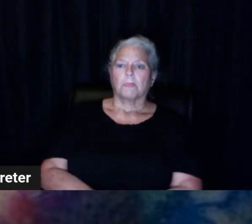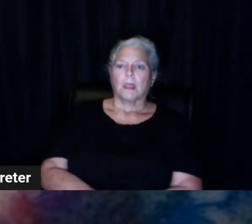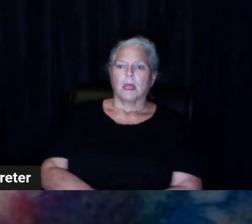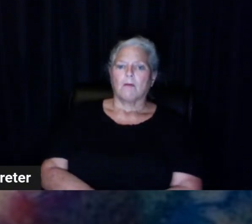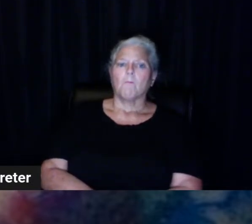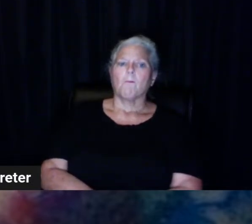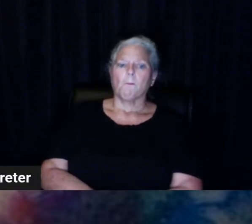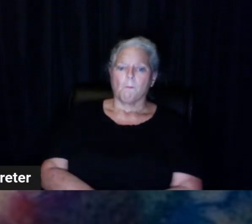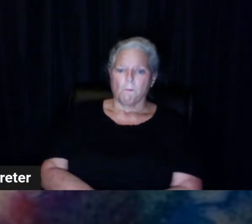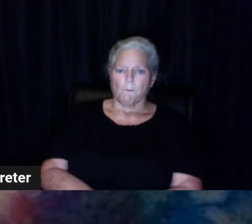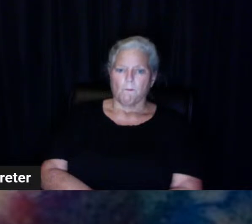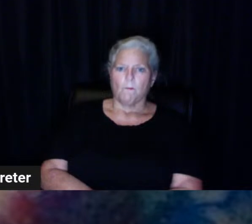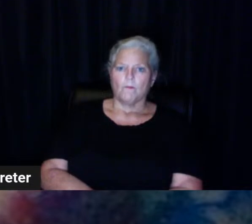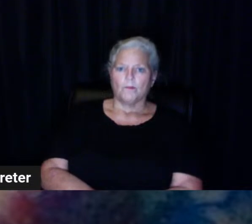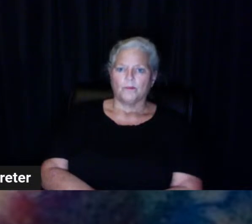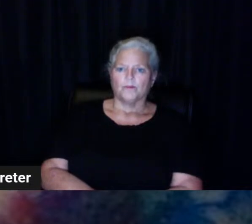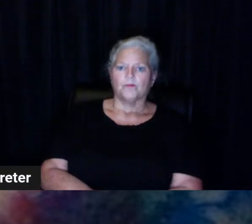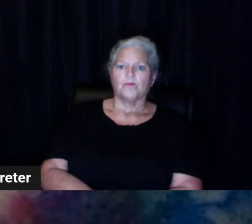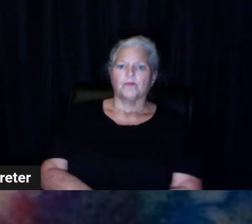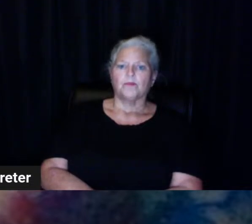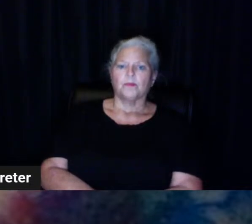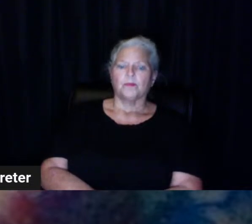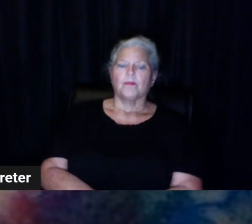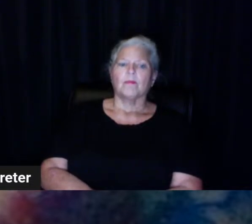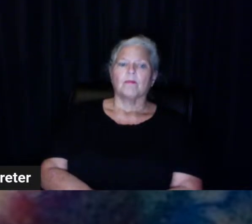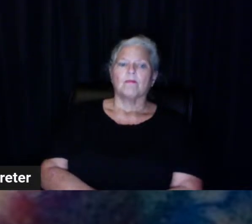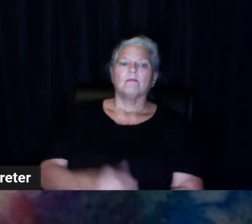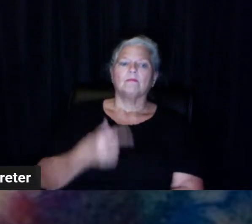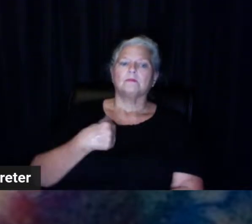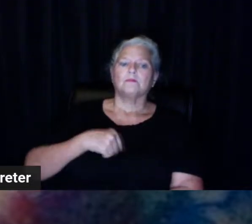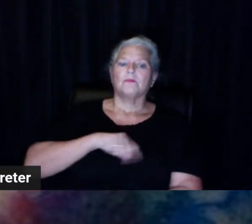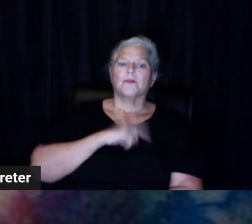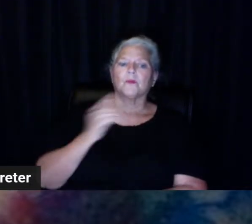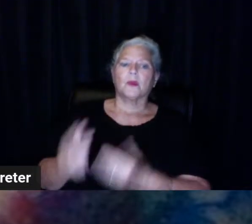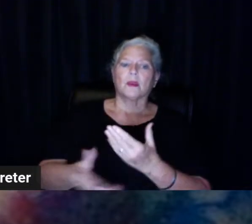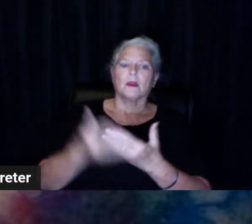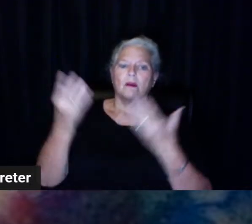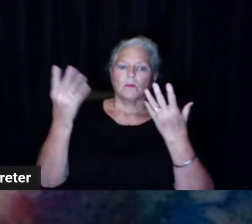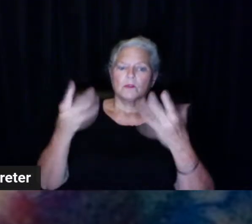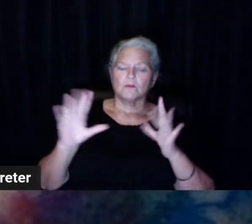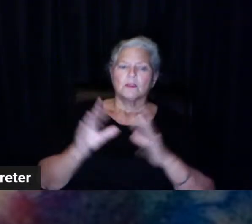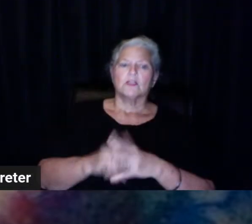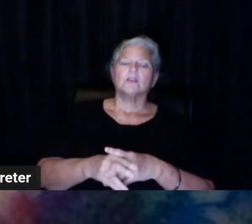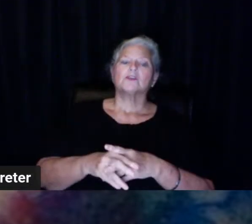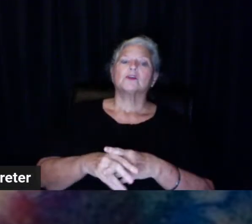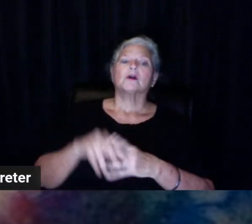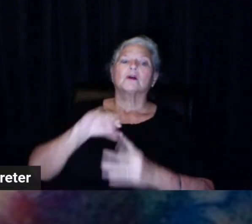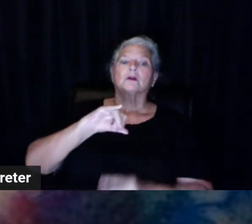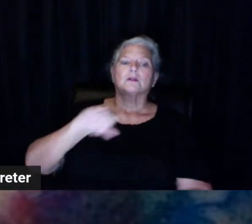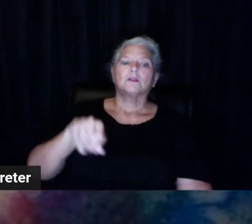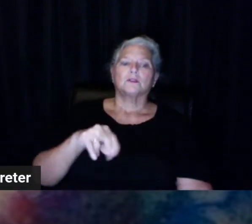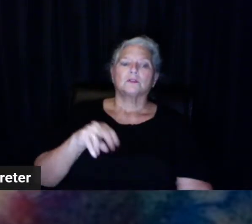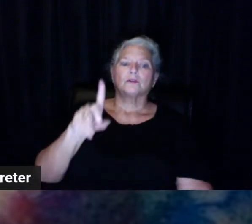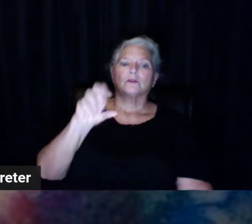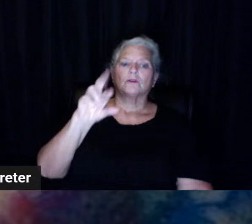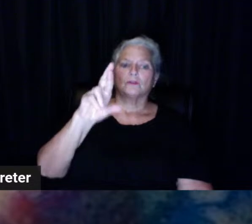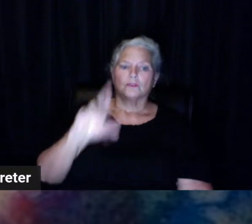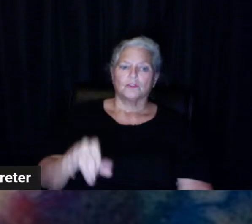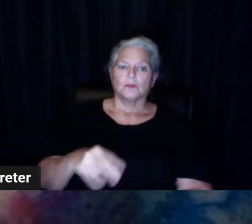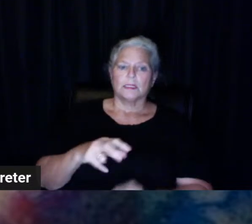Yep. Agenda, we almost finished. Baldwin's jury seated 11 women and 5